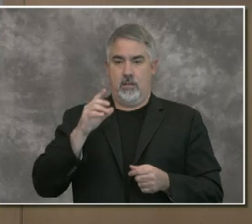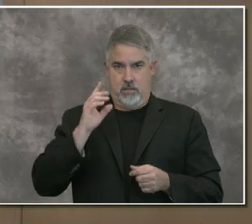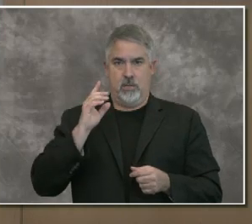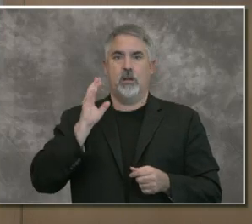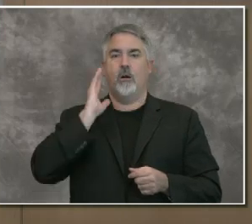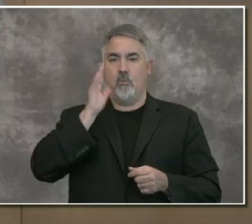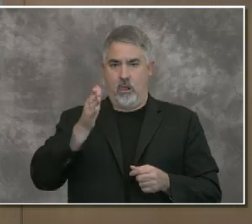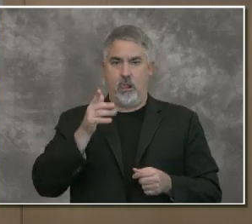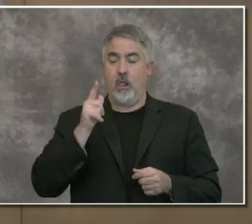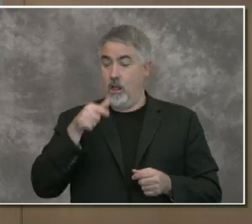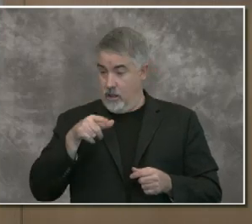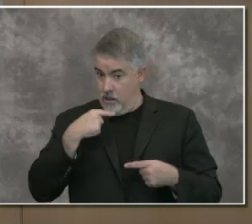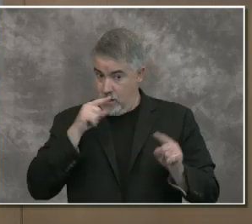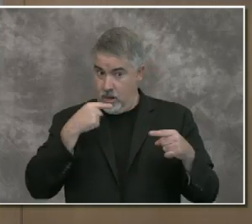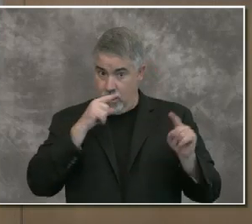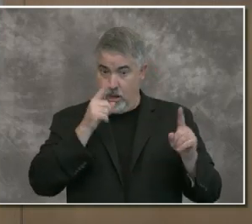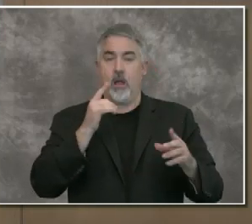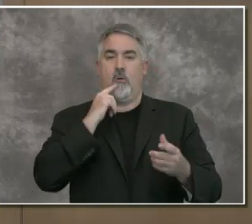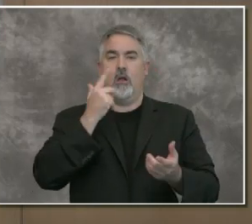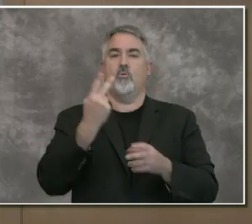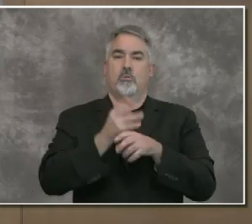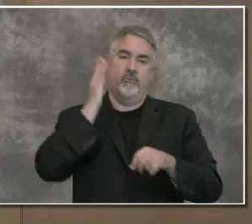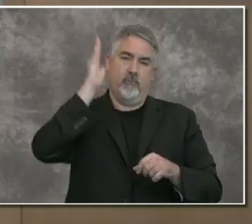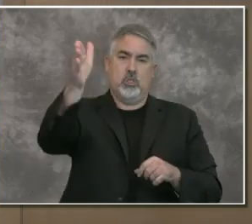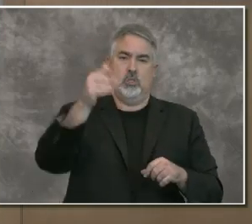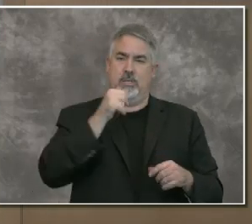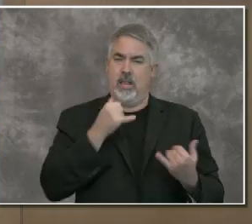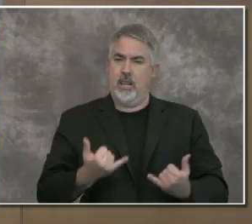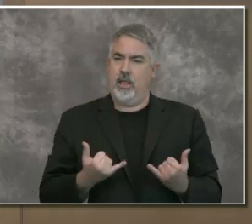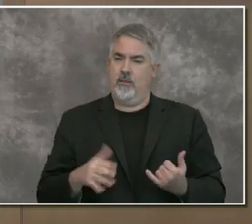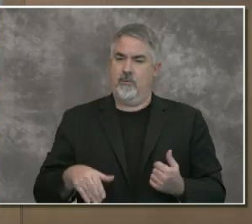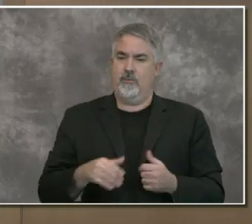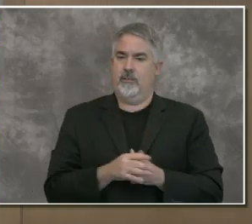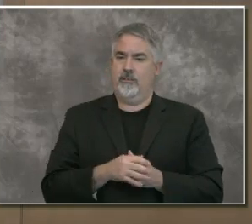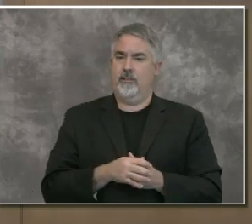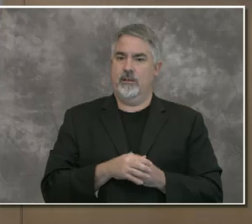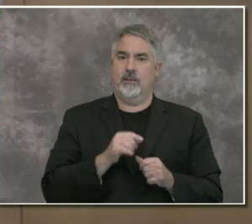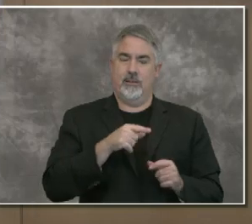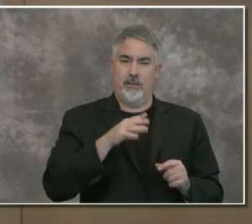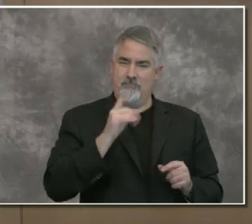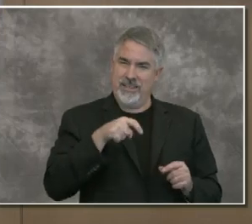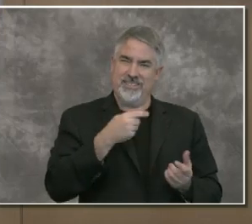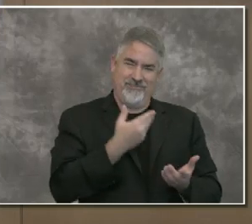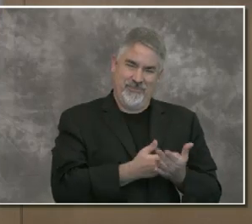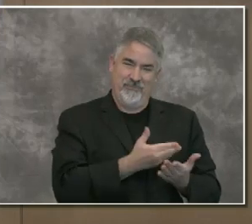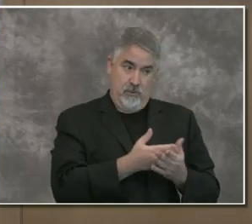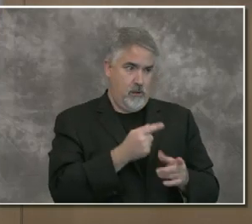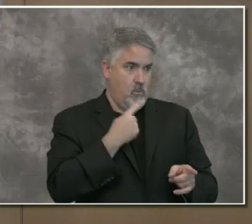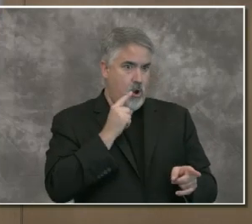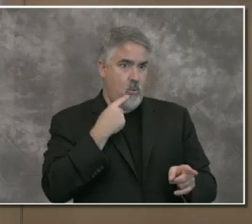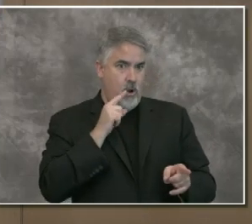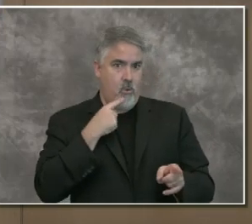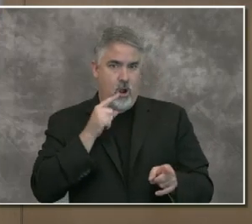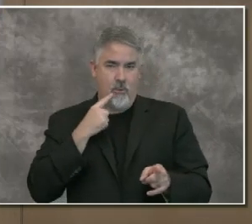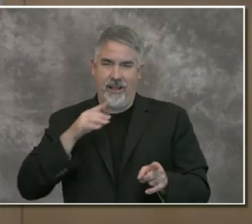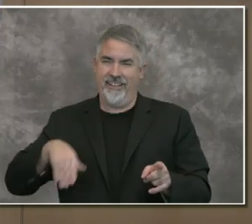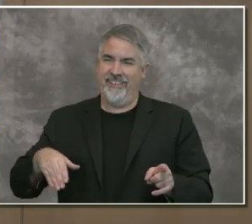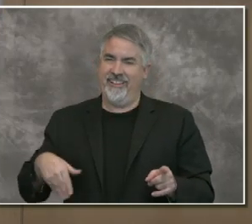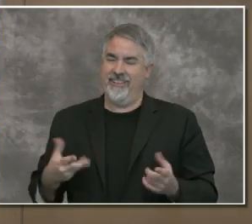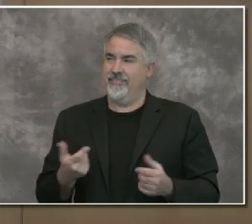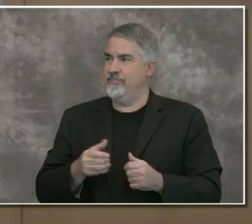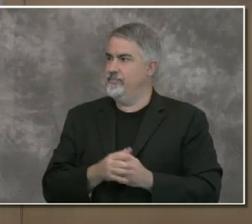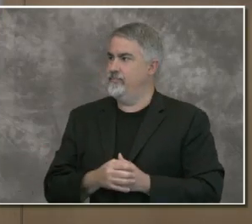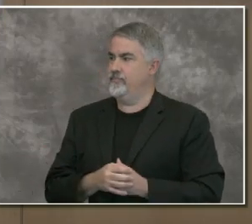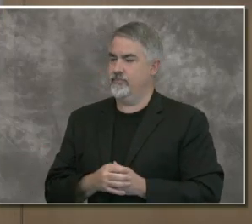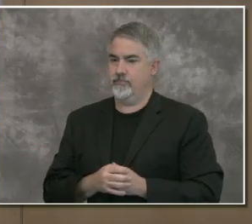it's based on evidence that it works. Okay, Dr. McDonald, actually, I have another question for you. Thank you. From